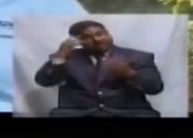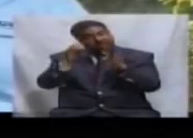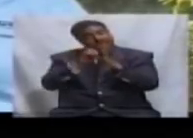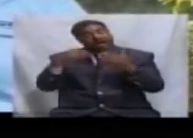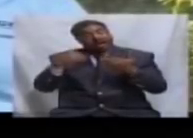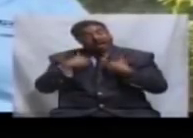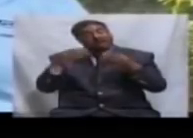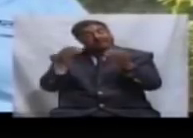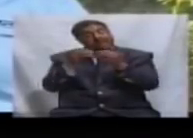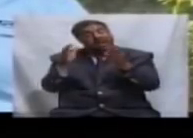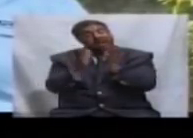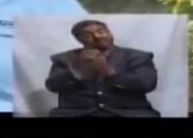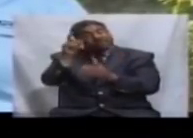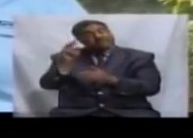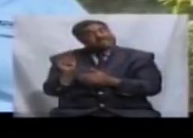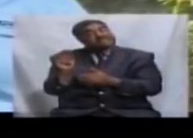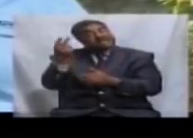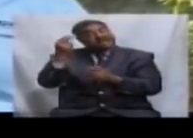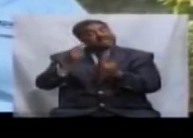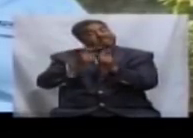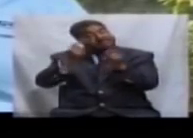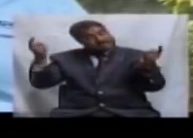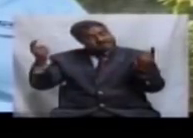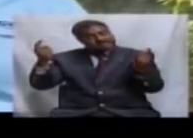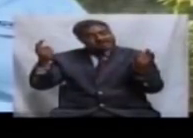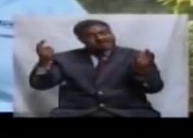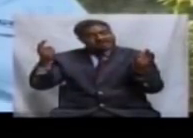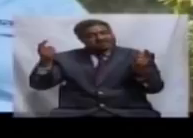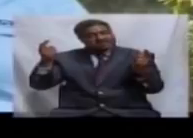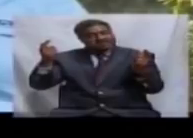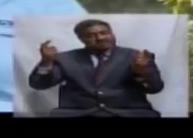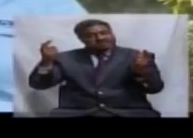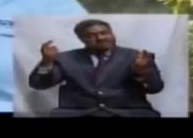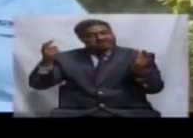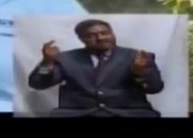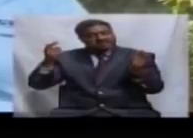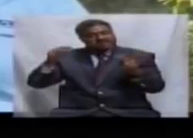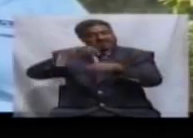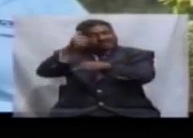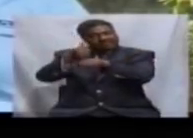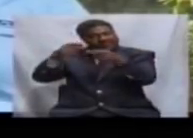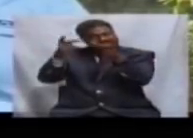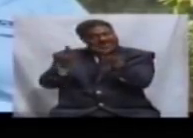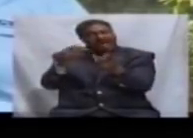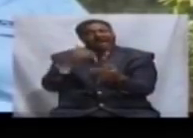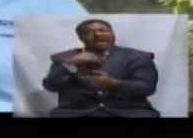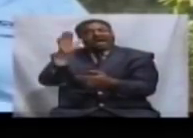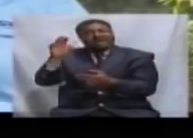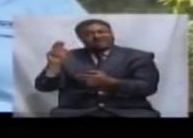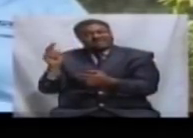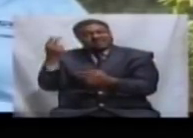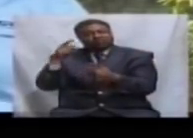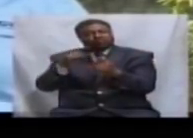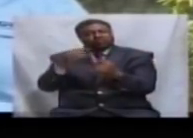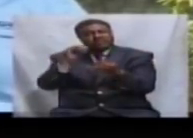is second largest in the African region following Soweto of South Africa. So that is a goal that we would like